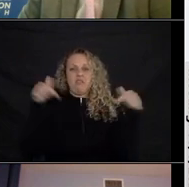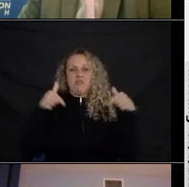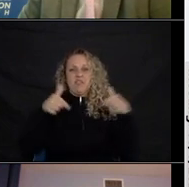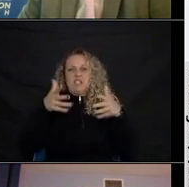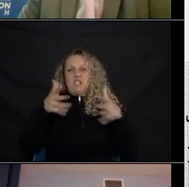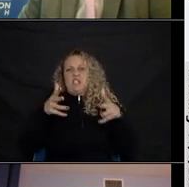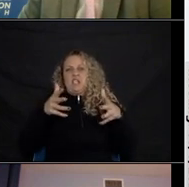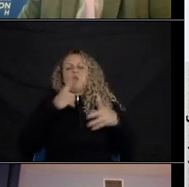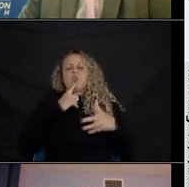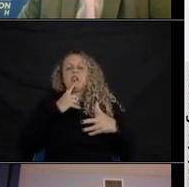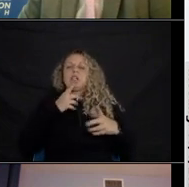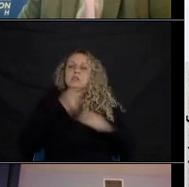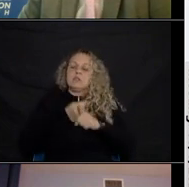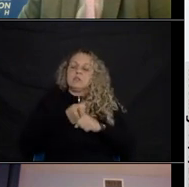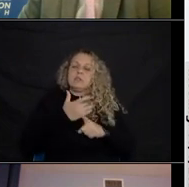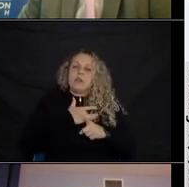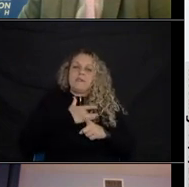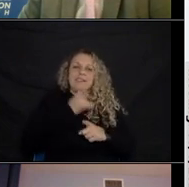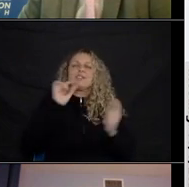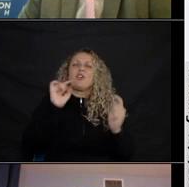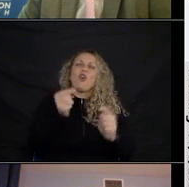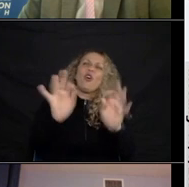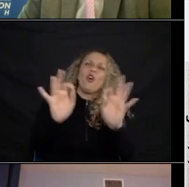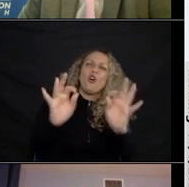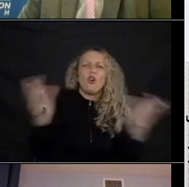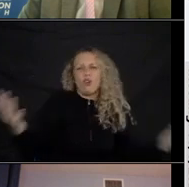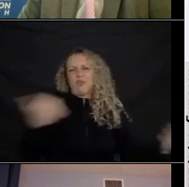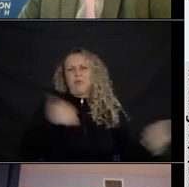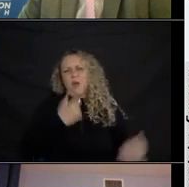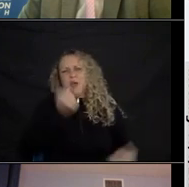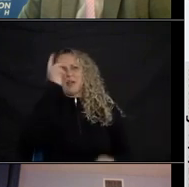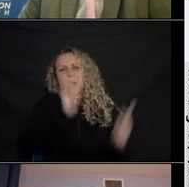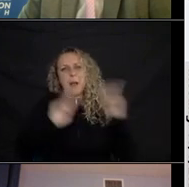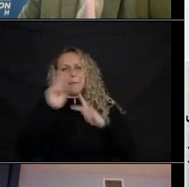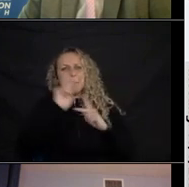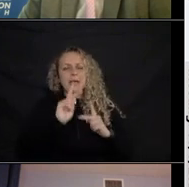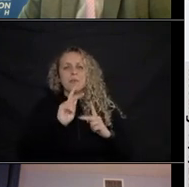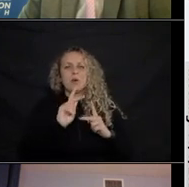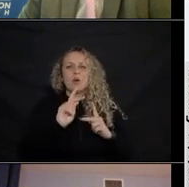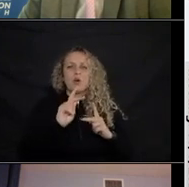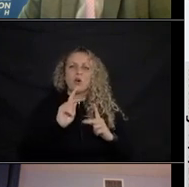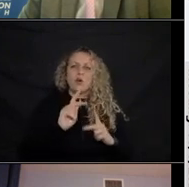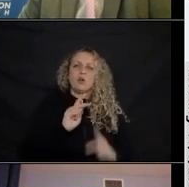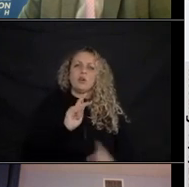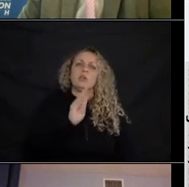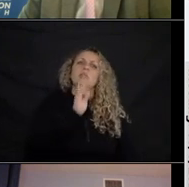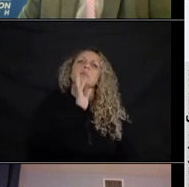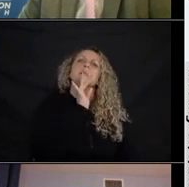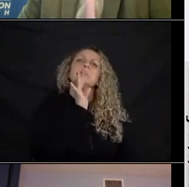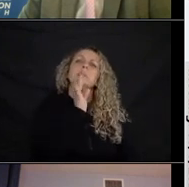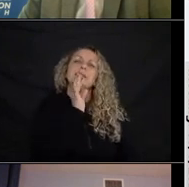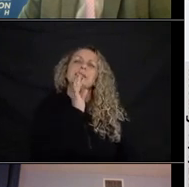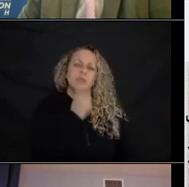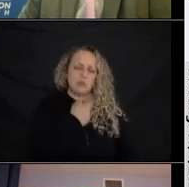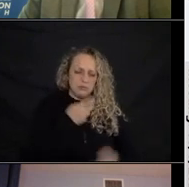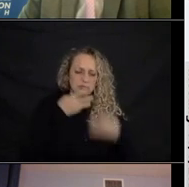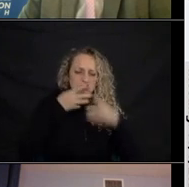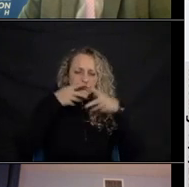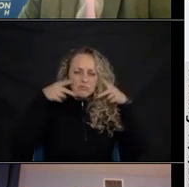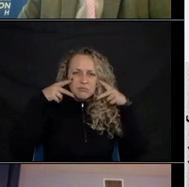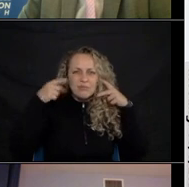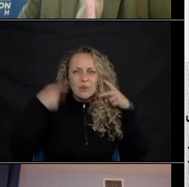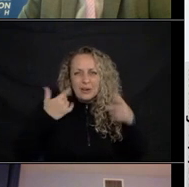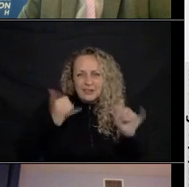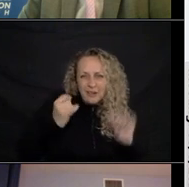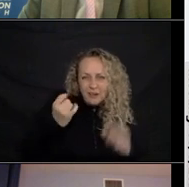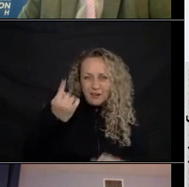is devastating. It doesn't hurt. We can understand if people articulate and speak into the microphone with a mask